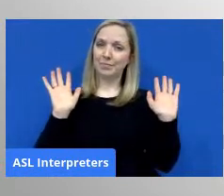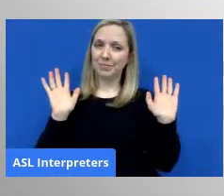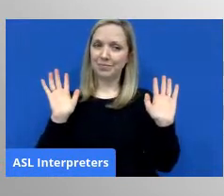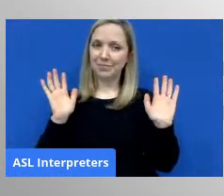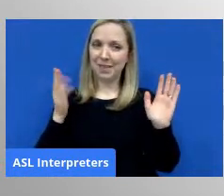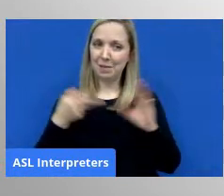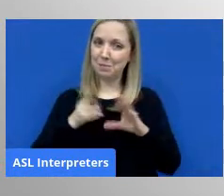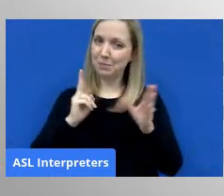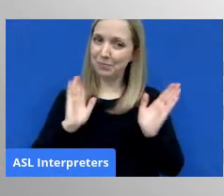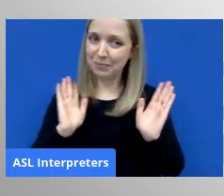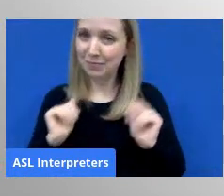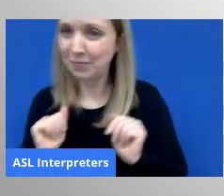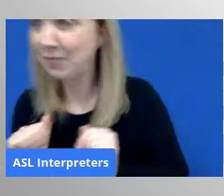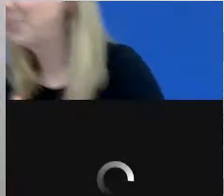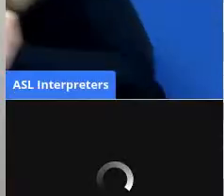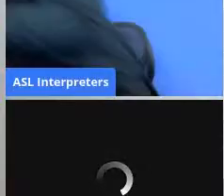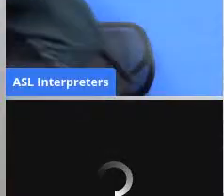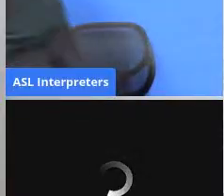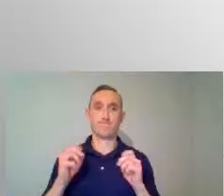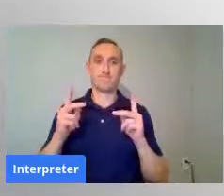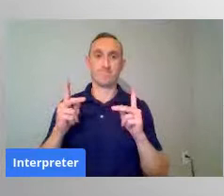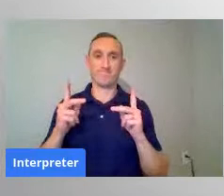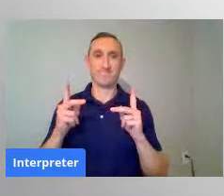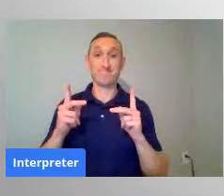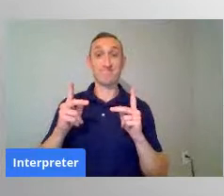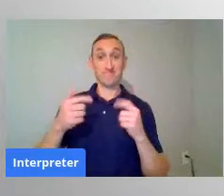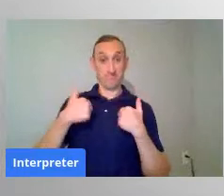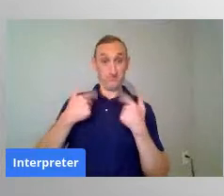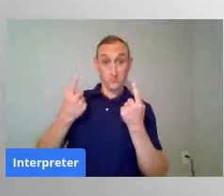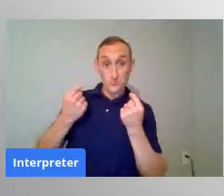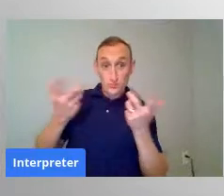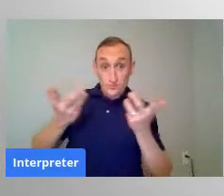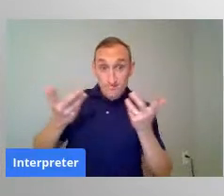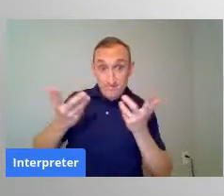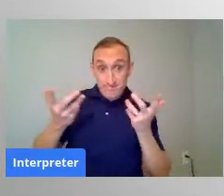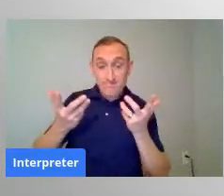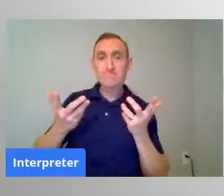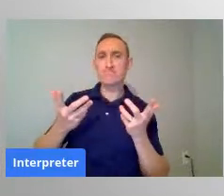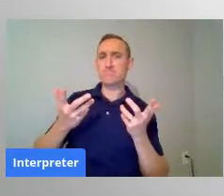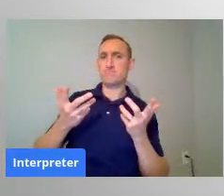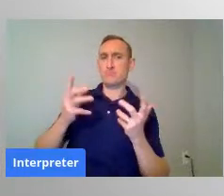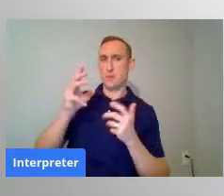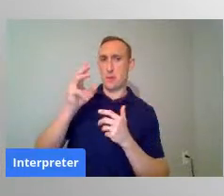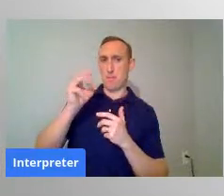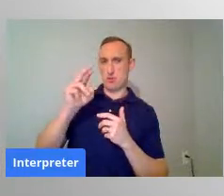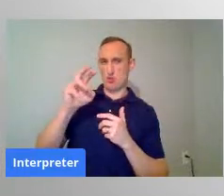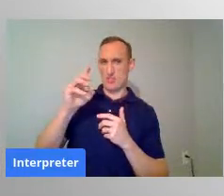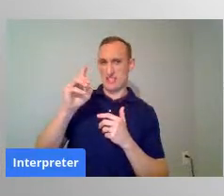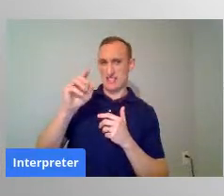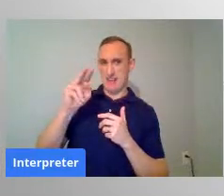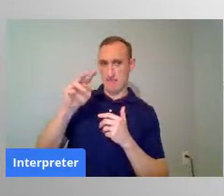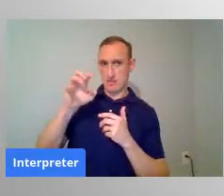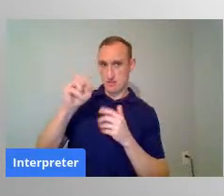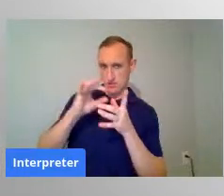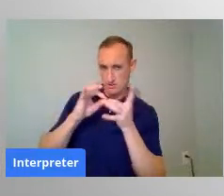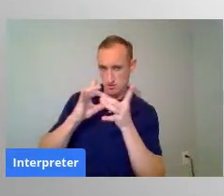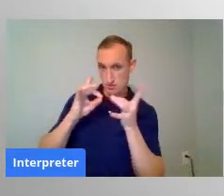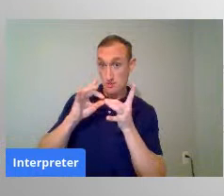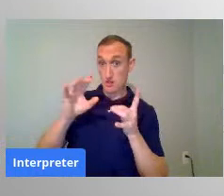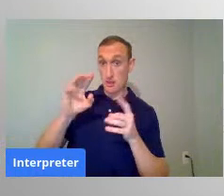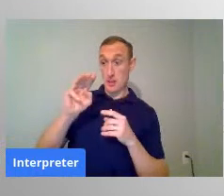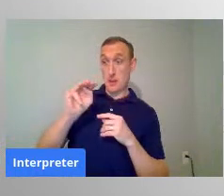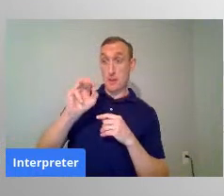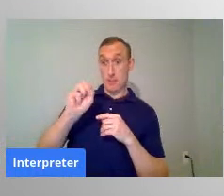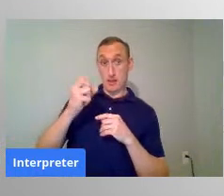now. Okay, what I'm gonna do, Ms. Hull, is that, and I'm